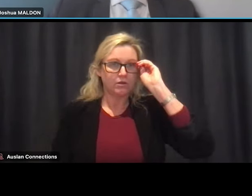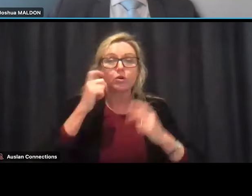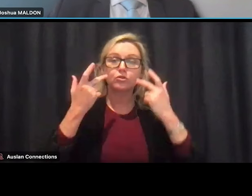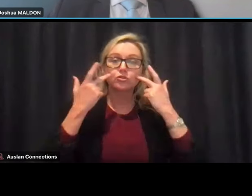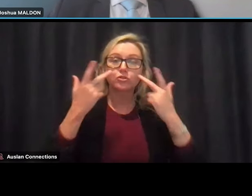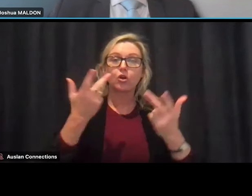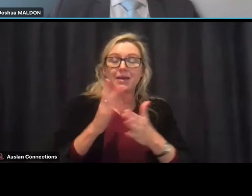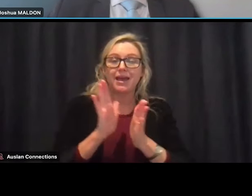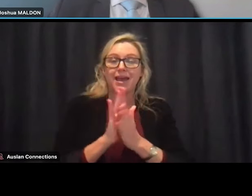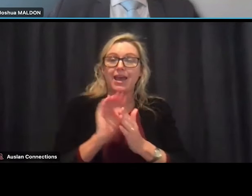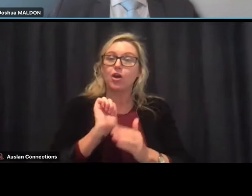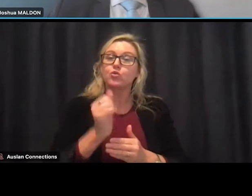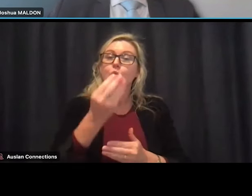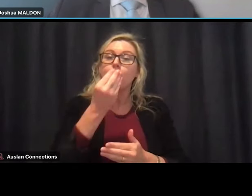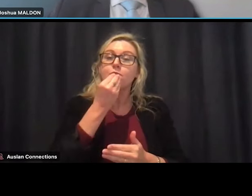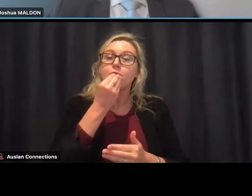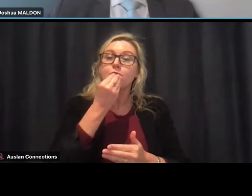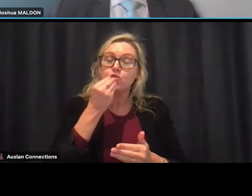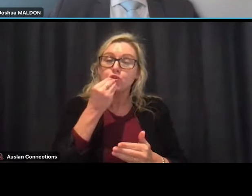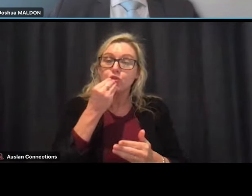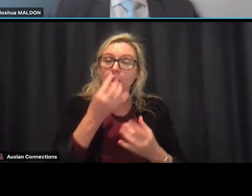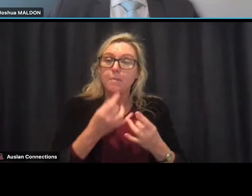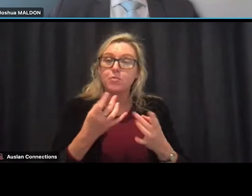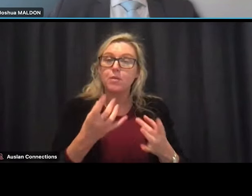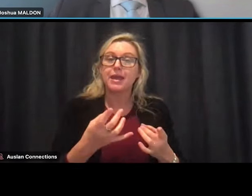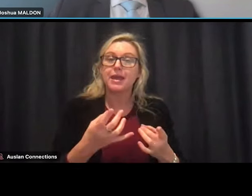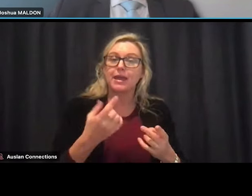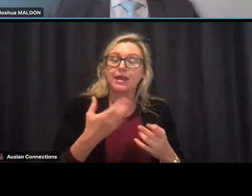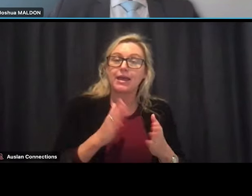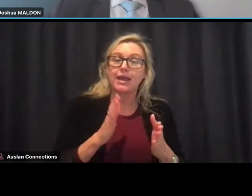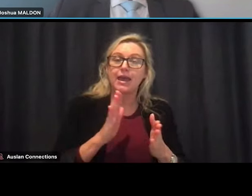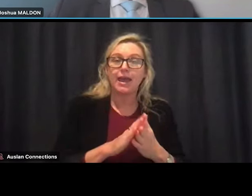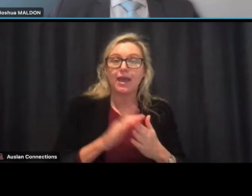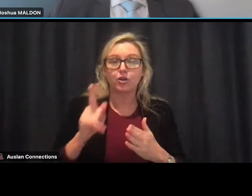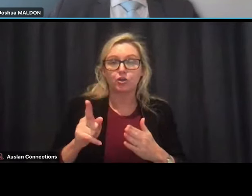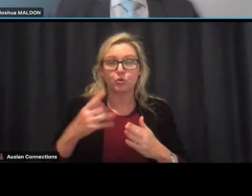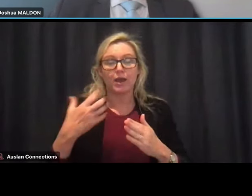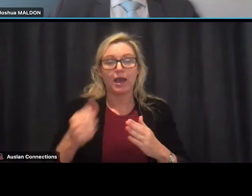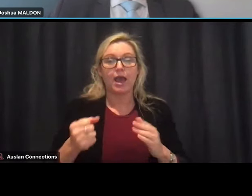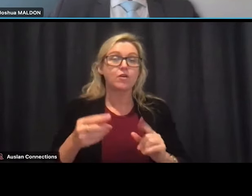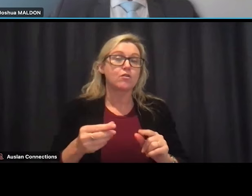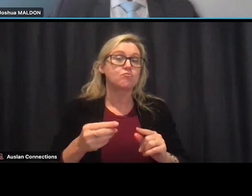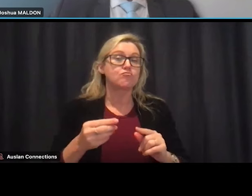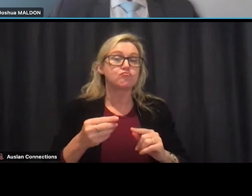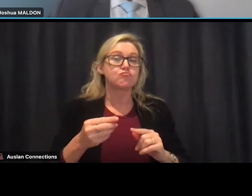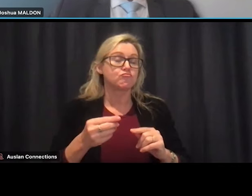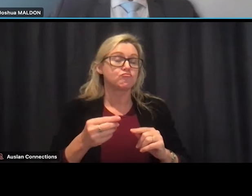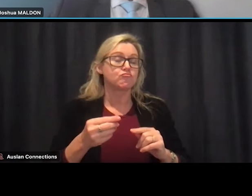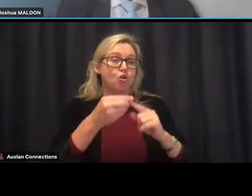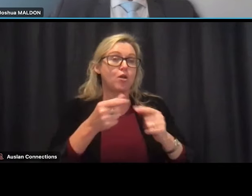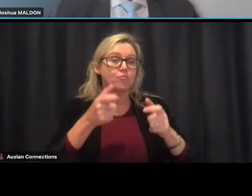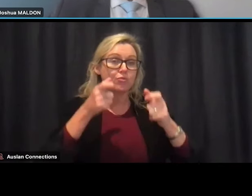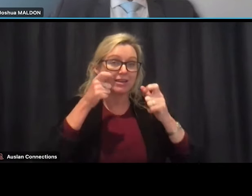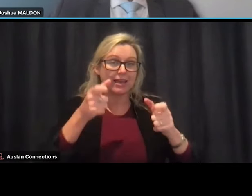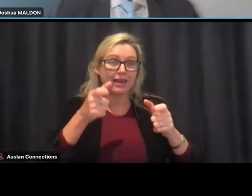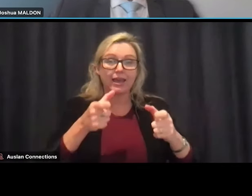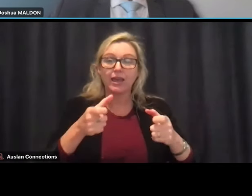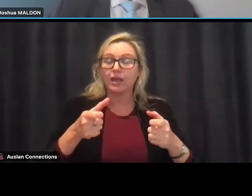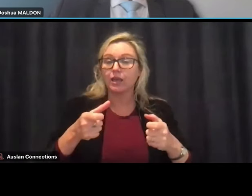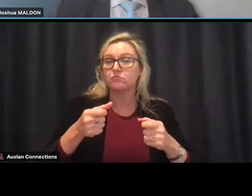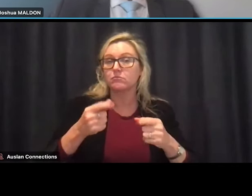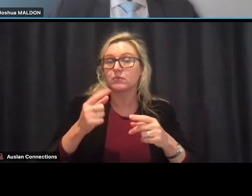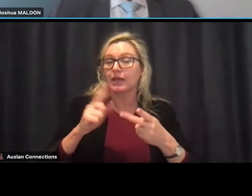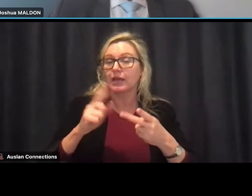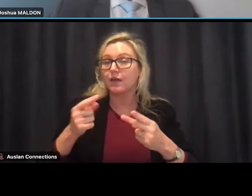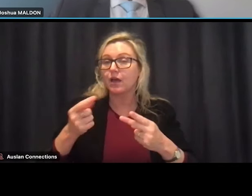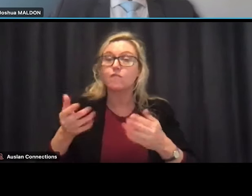the majority of your main meals are prepared by selecting your primary food preparation model from the options of cook fresh, cook